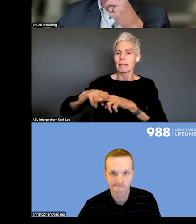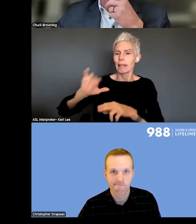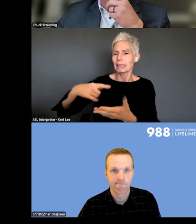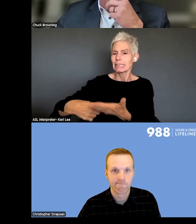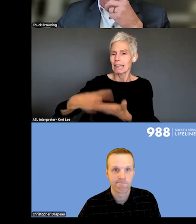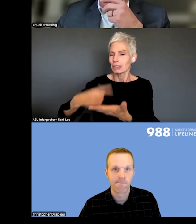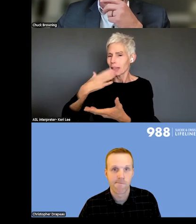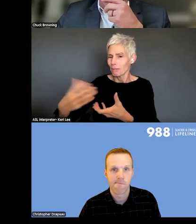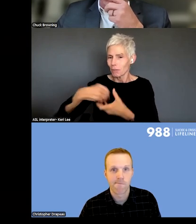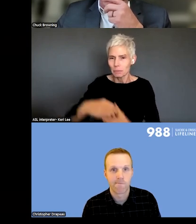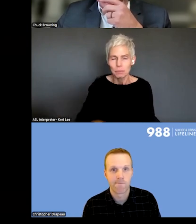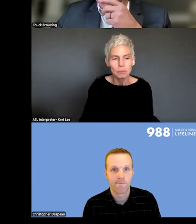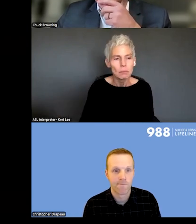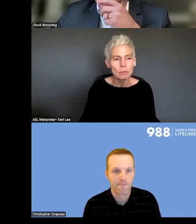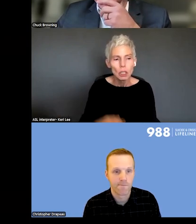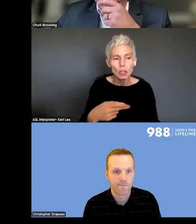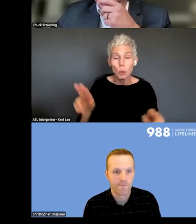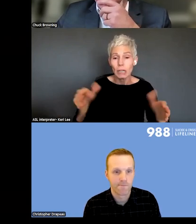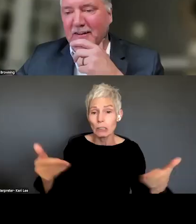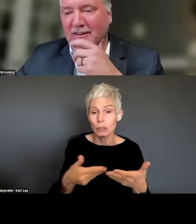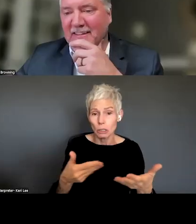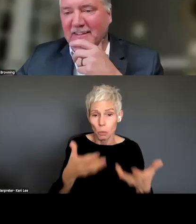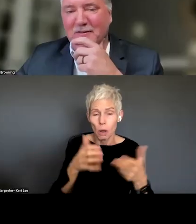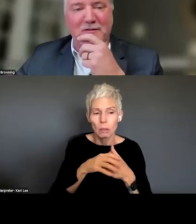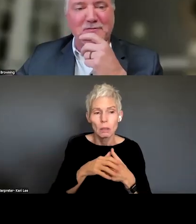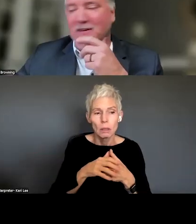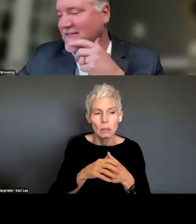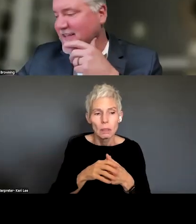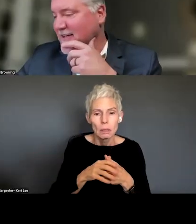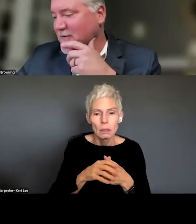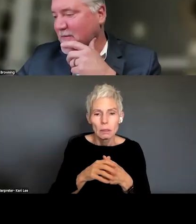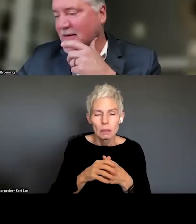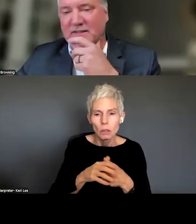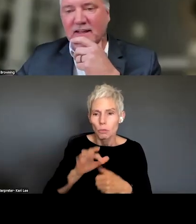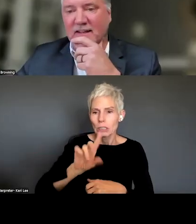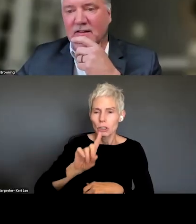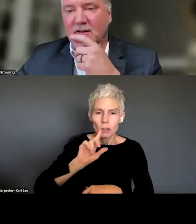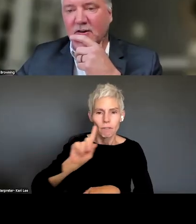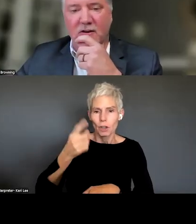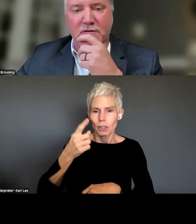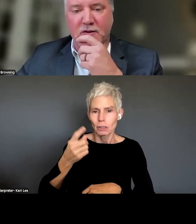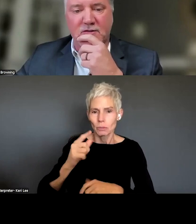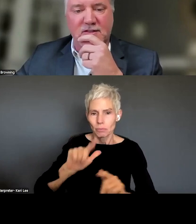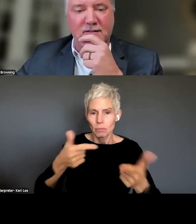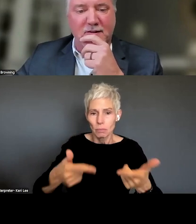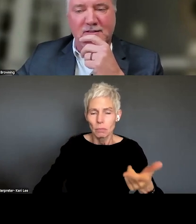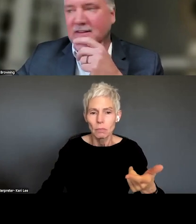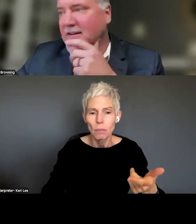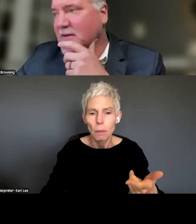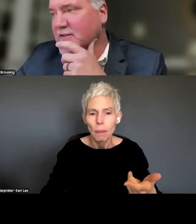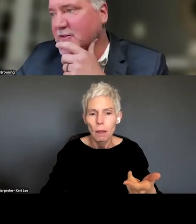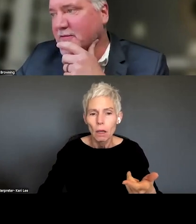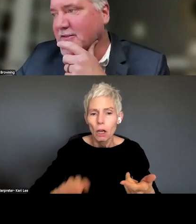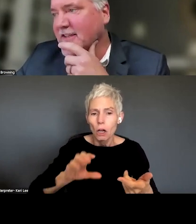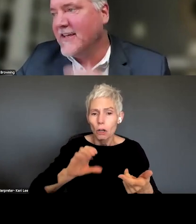So now we'll get a quick introduction. Chris, you're already on. I think you're the first one to go, if I'm not mistaken. Are you first, or is Ted first?